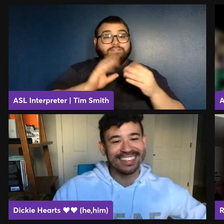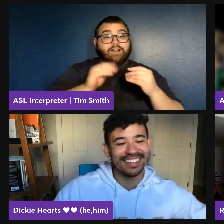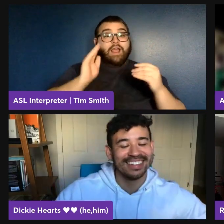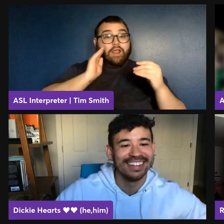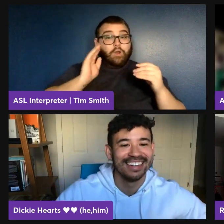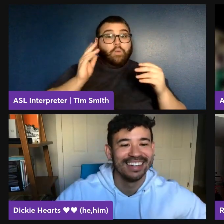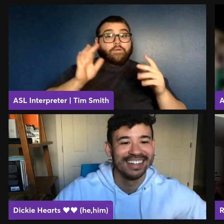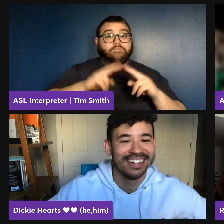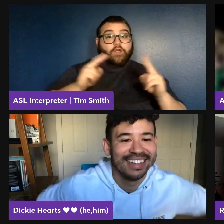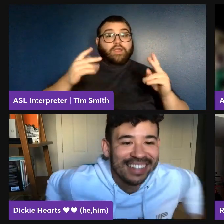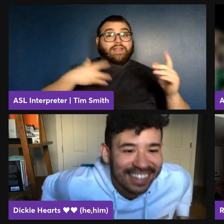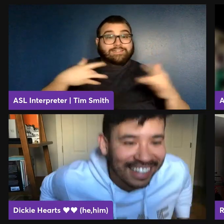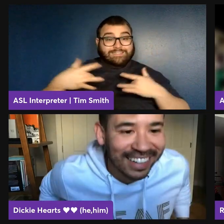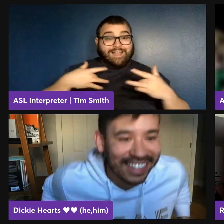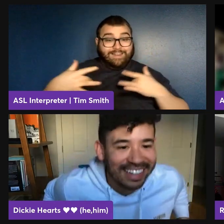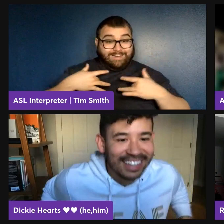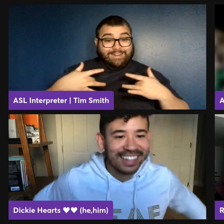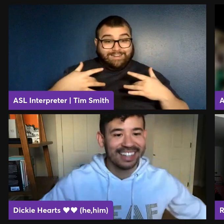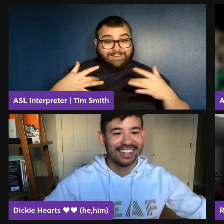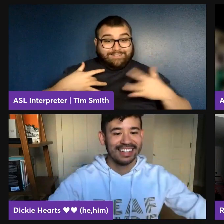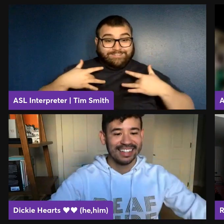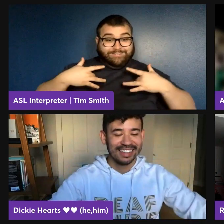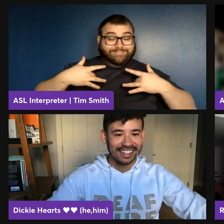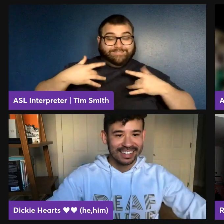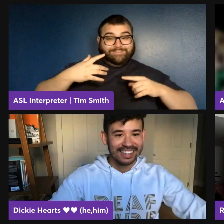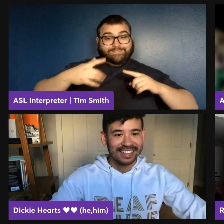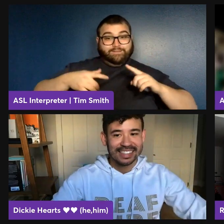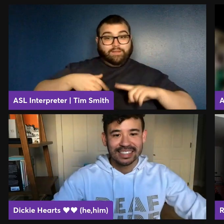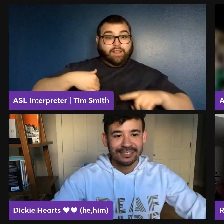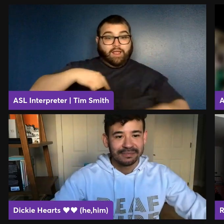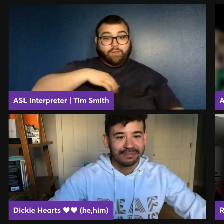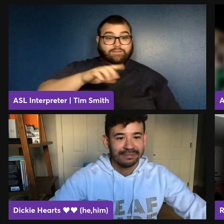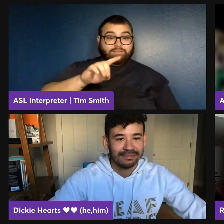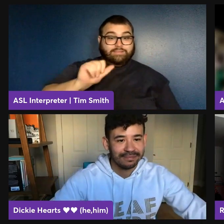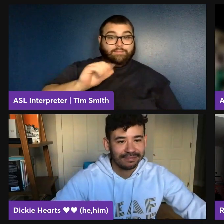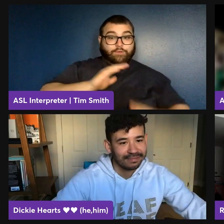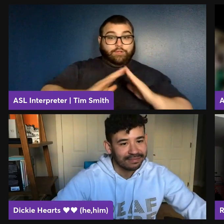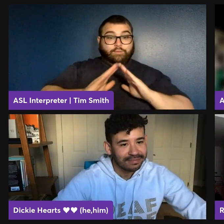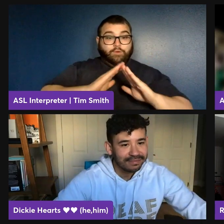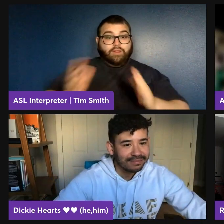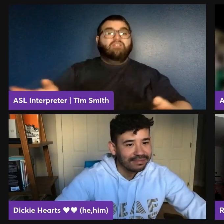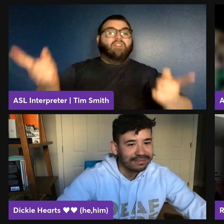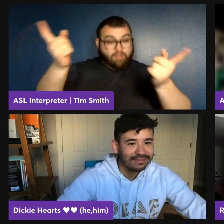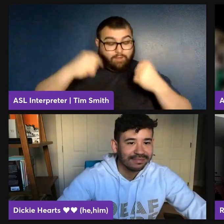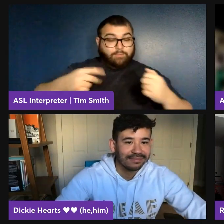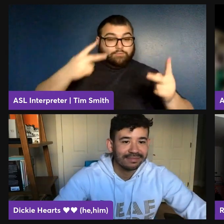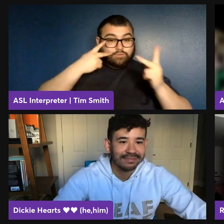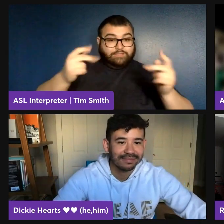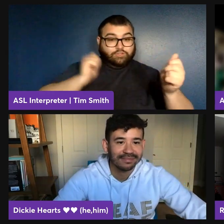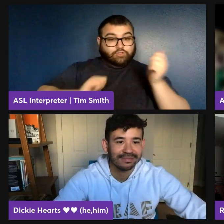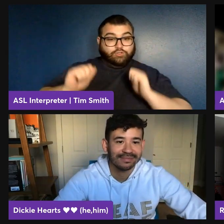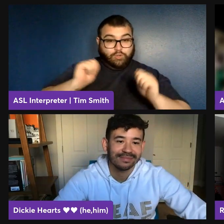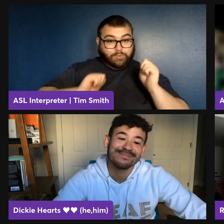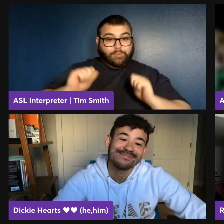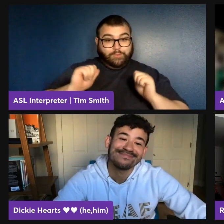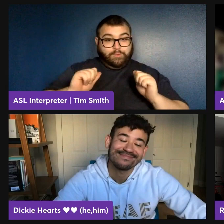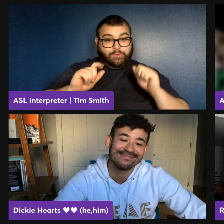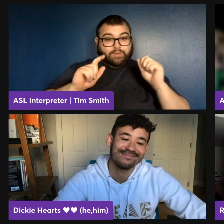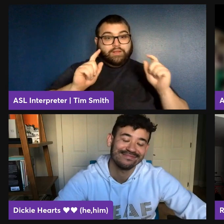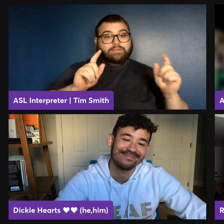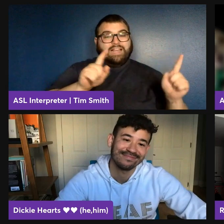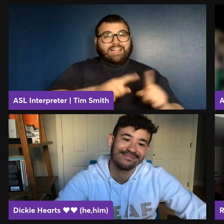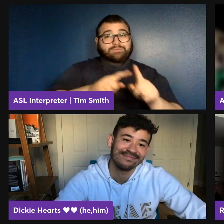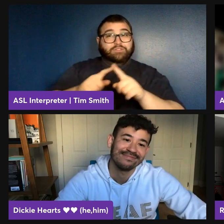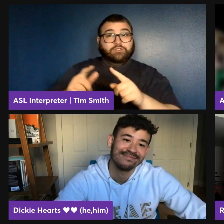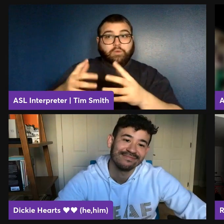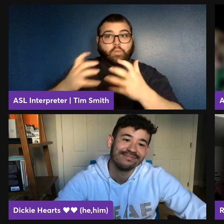excited about our disabled community coming to see our show, because as much as we want other